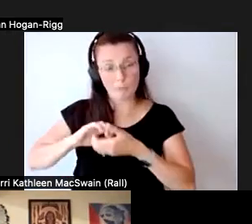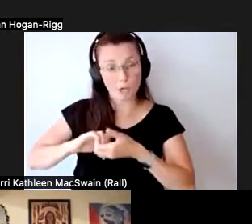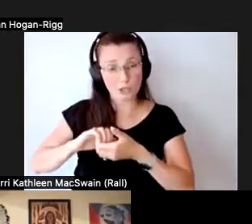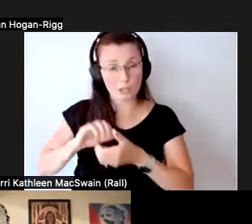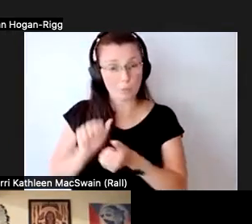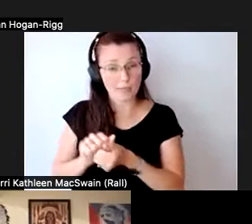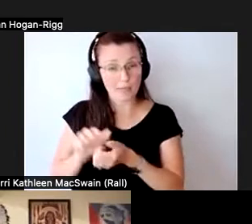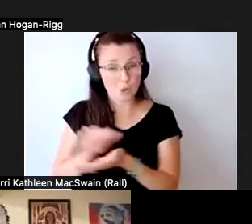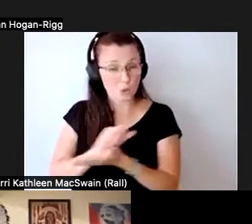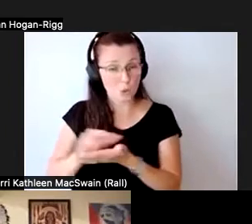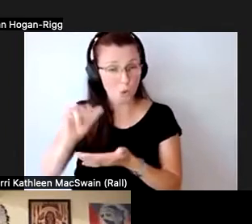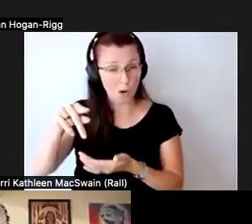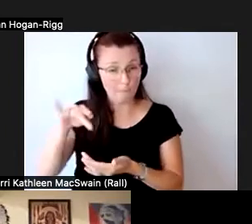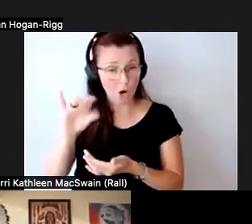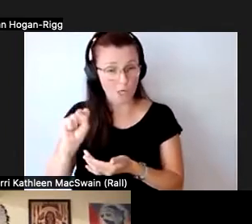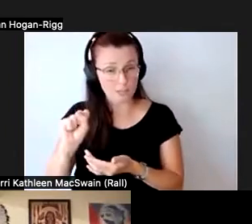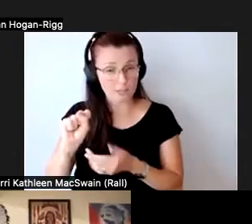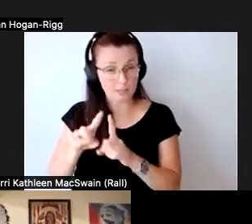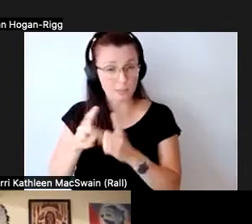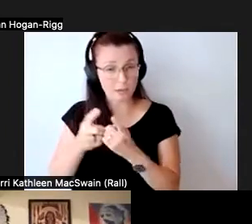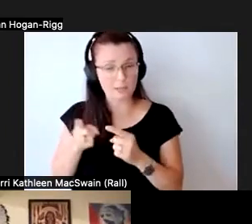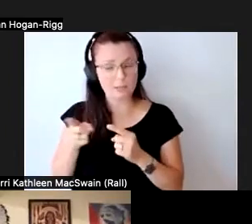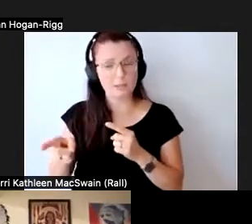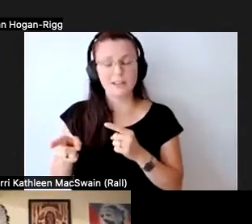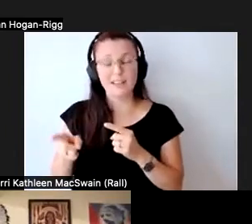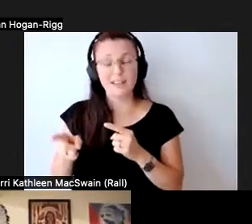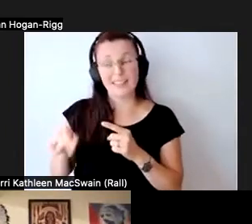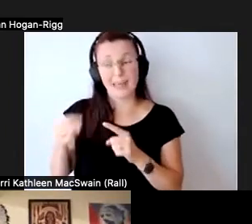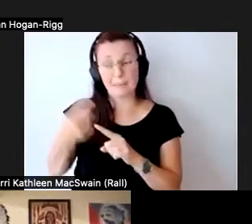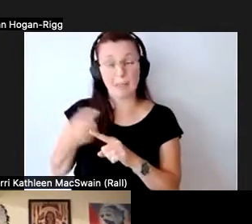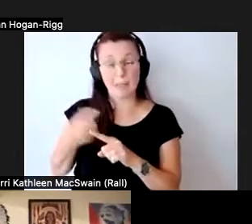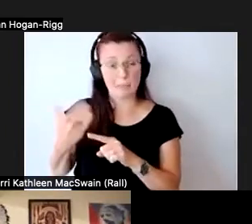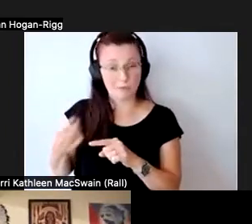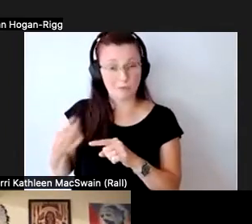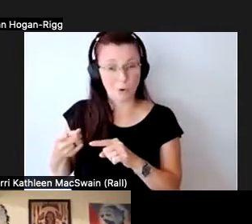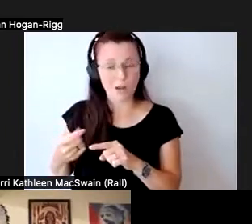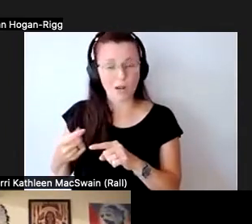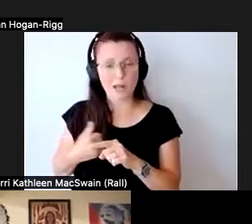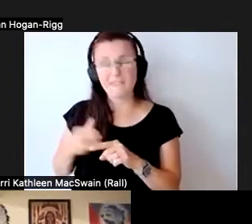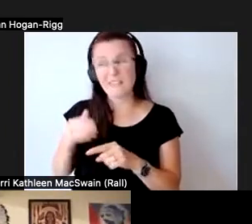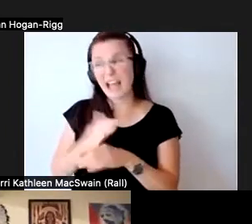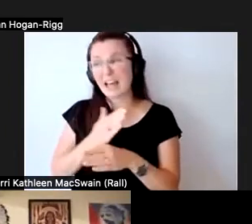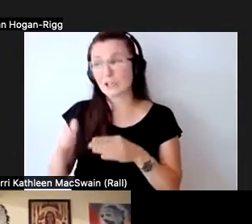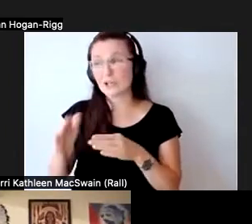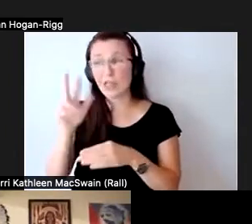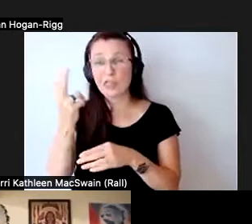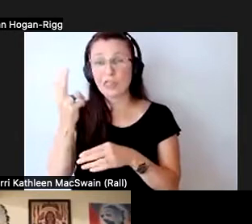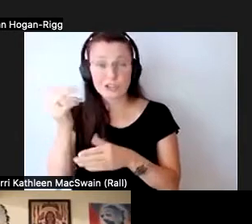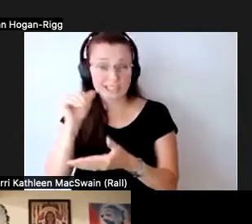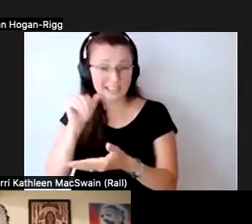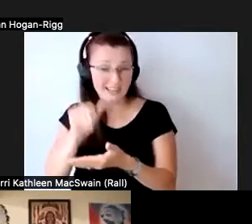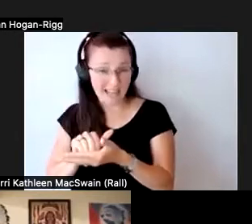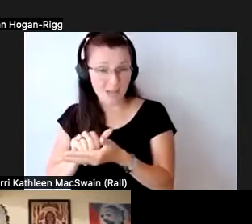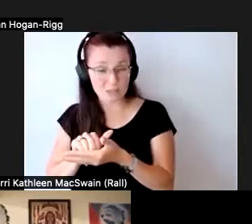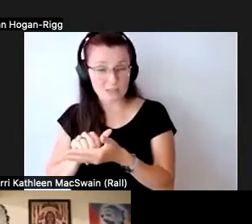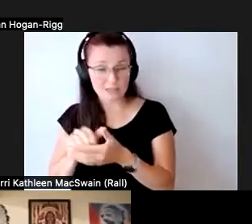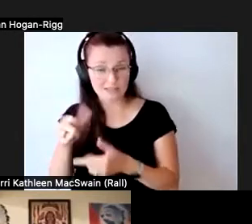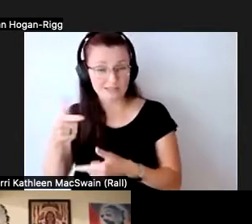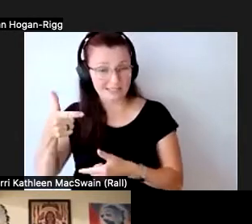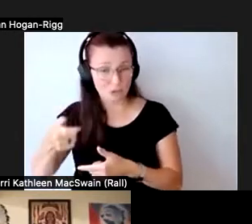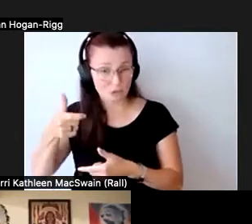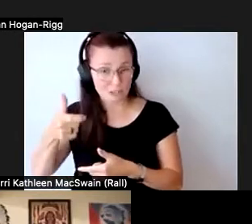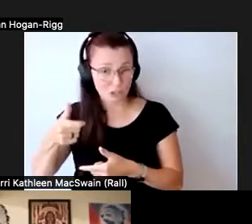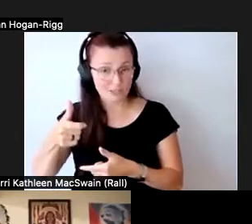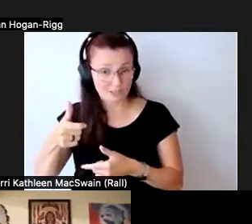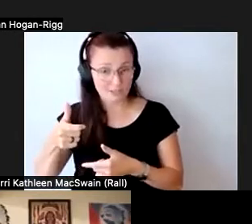averaging 13,000 syringes a month collected, 13,000. Since we've opened, that park is now